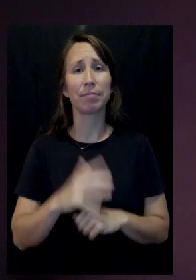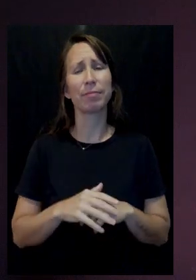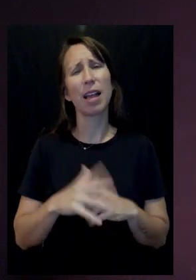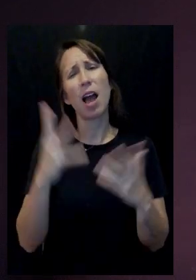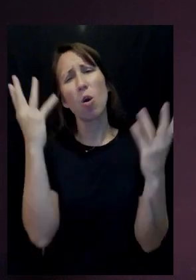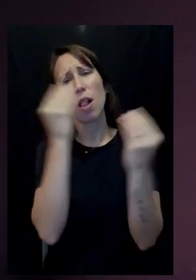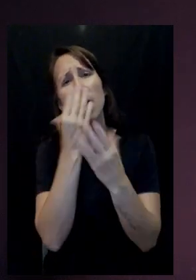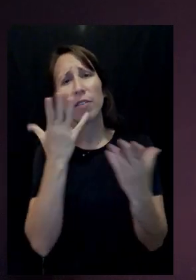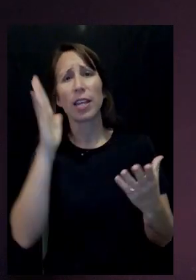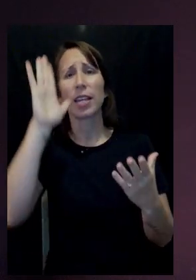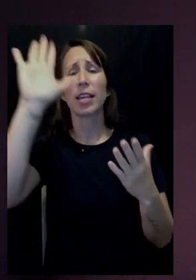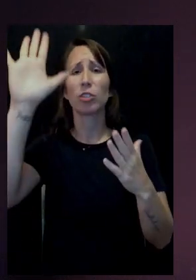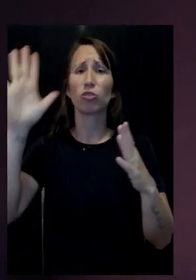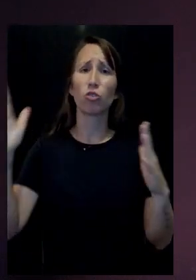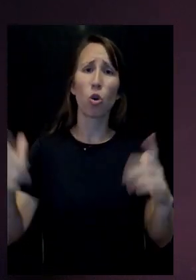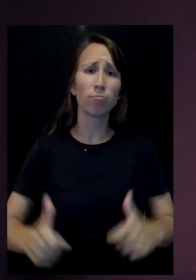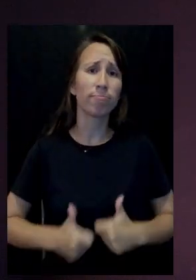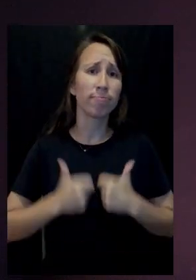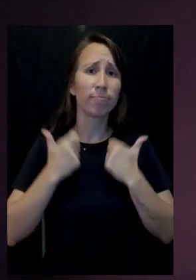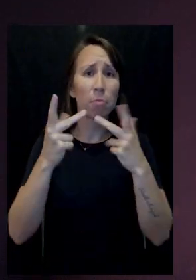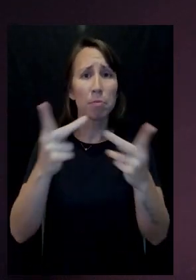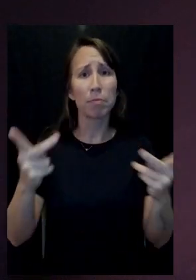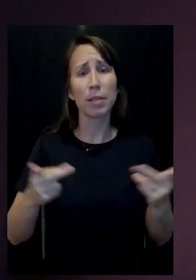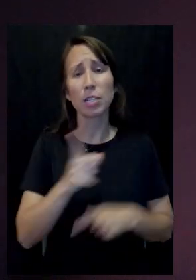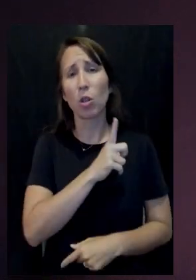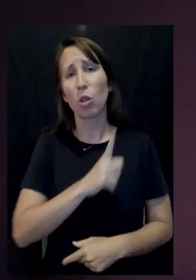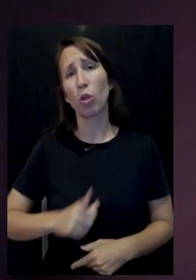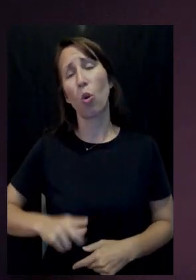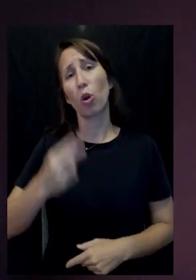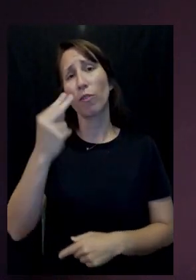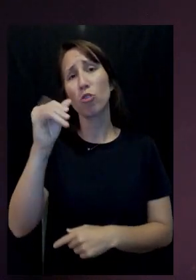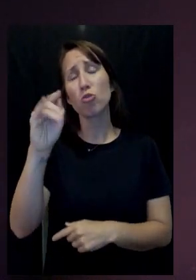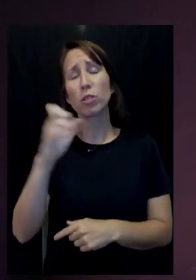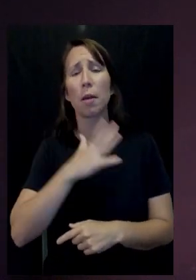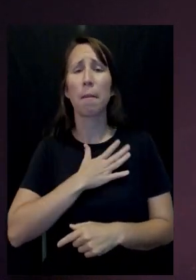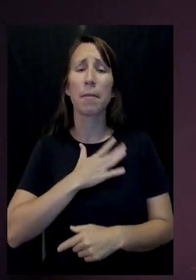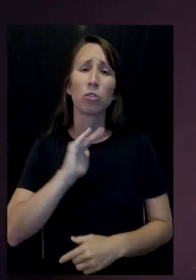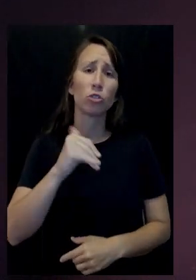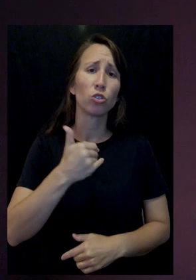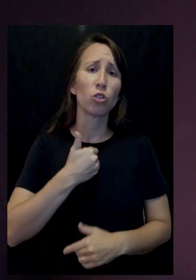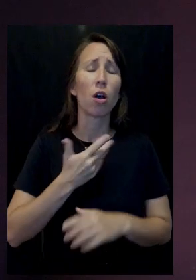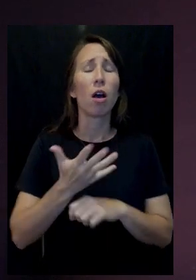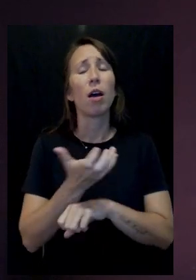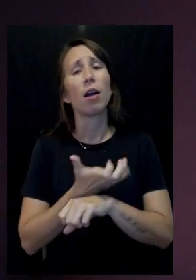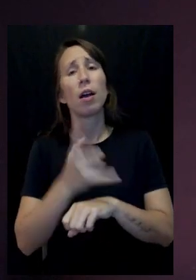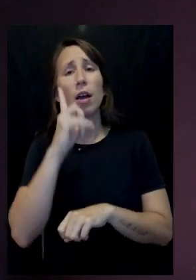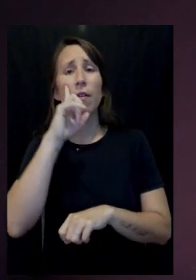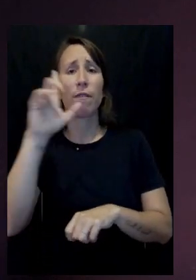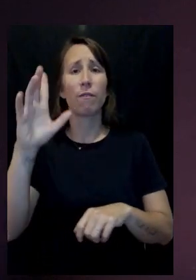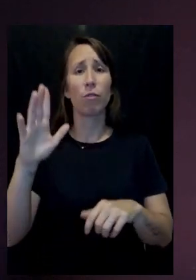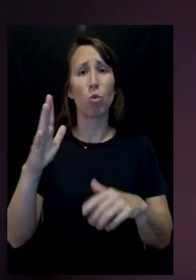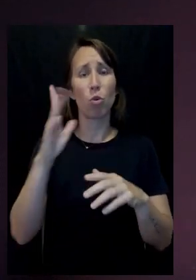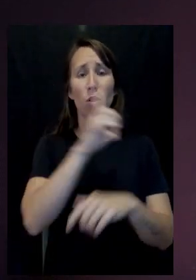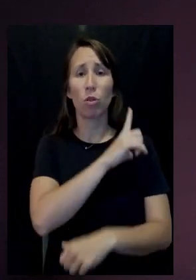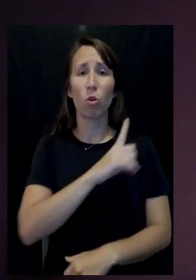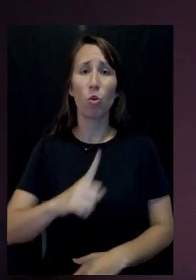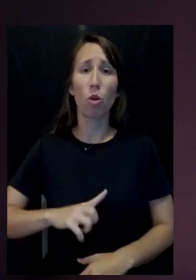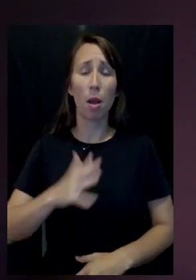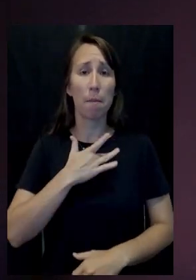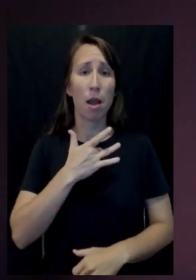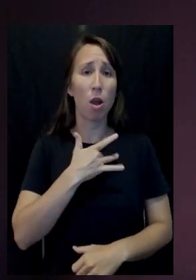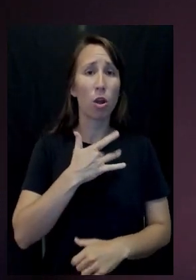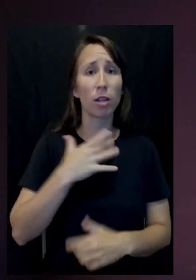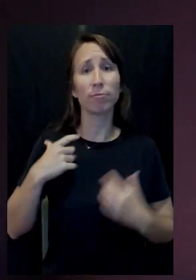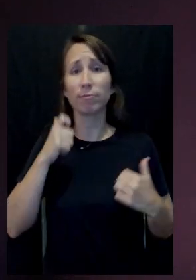dwelling place, O Lord of hosts. My soul longs, yes, faints for the courts of the Lord. My heart and flesh sing for joy to the